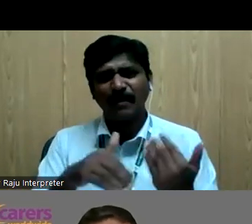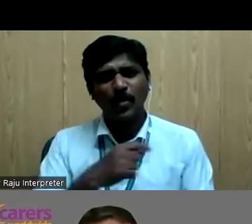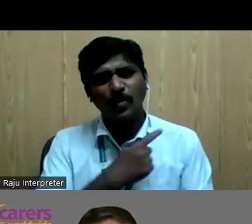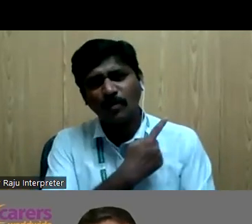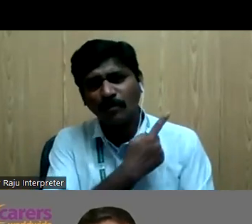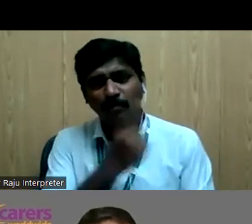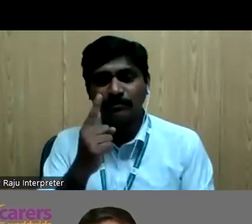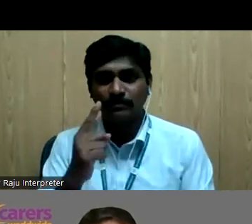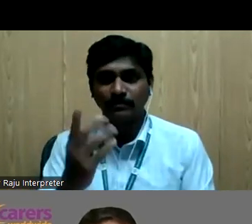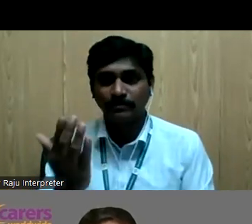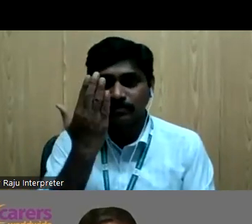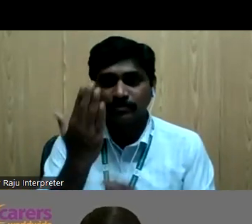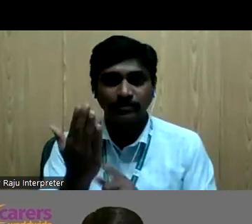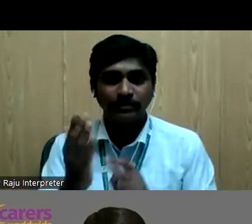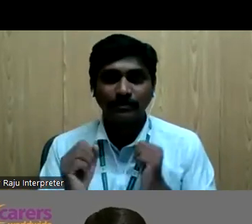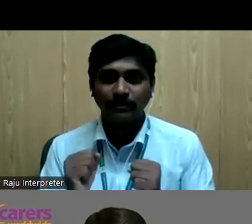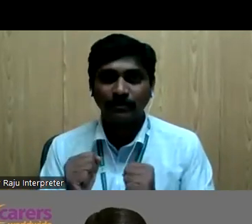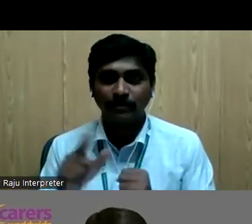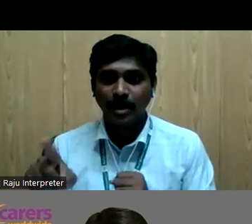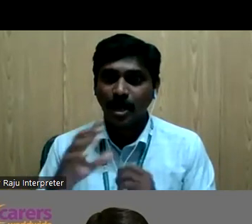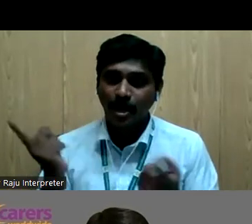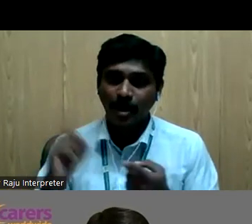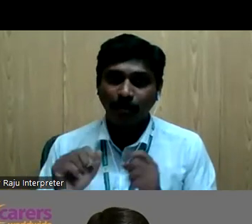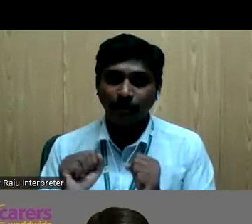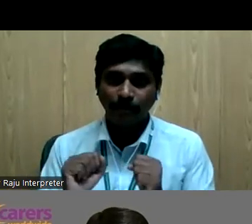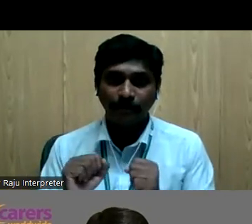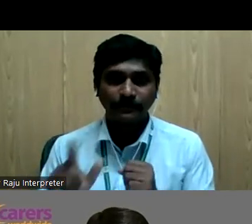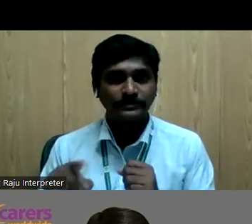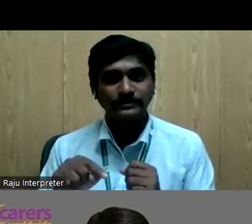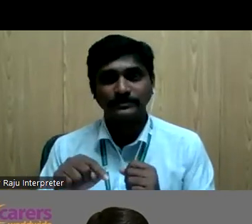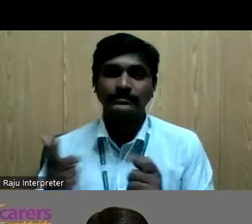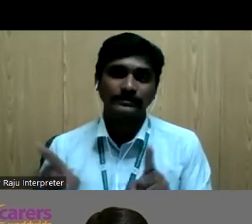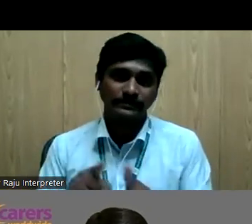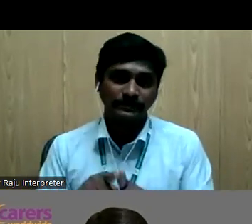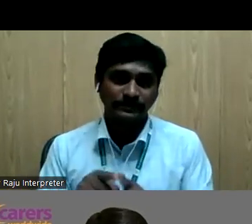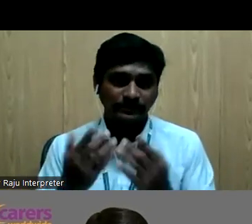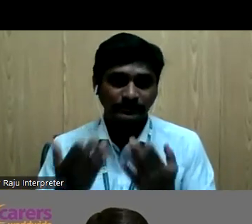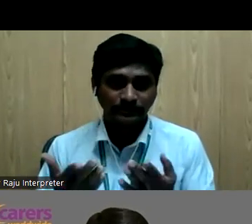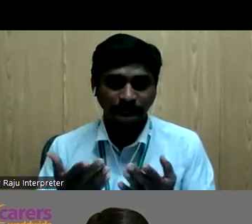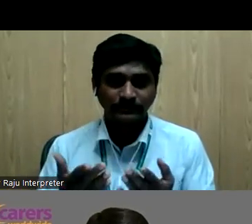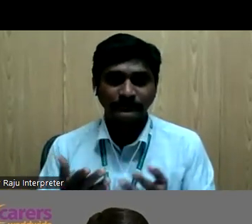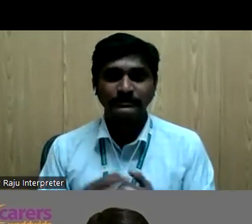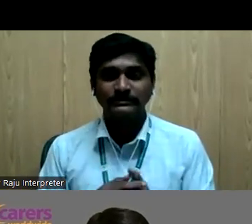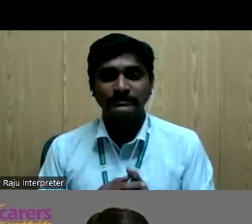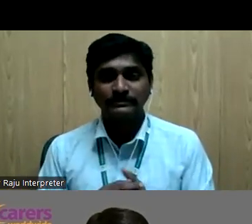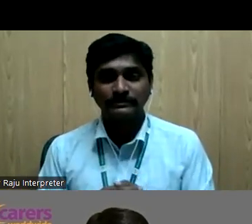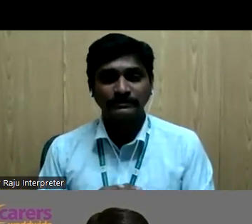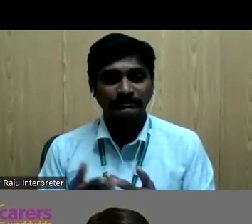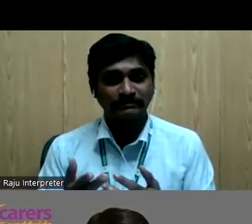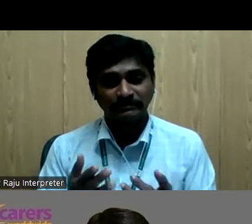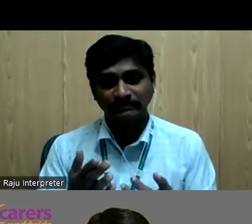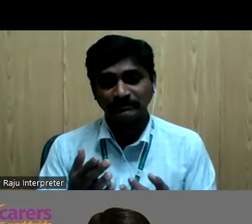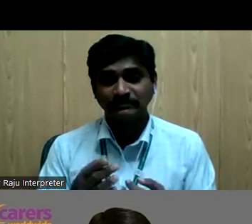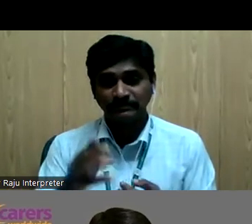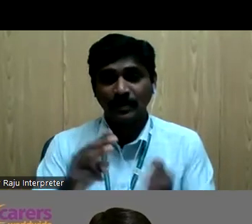point. In situations like this, there are organizations like Sadhana, initiatives like individuals like Madhusudhan ji